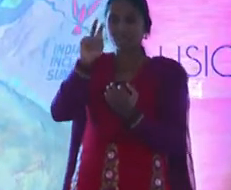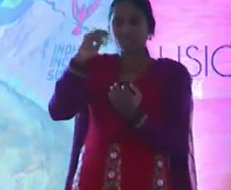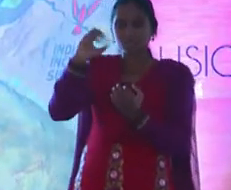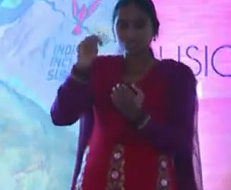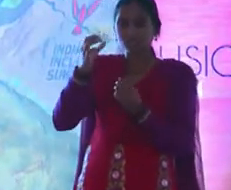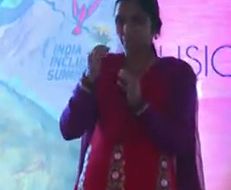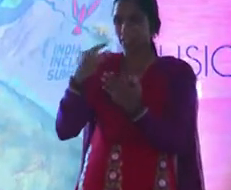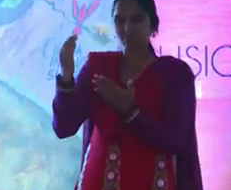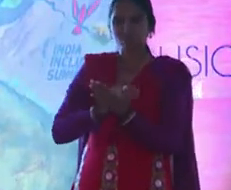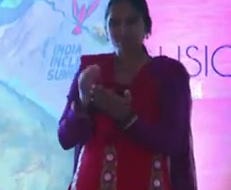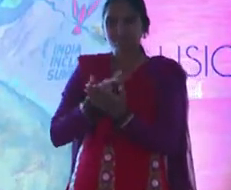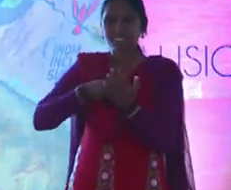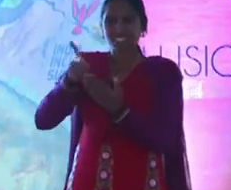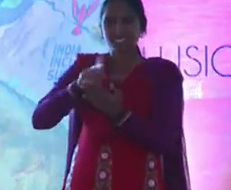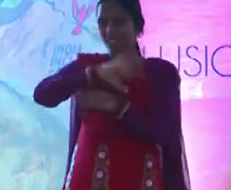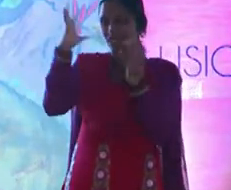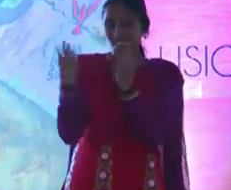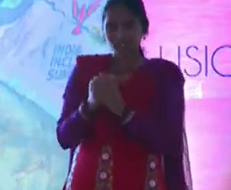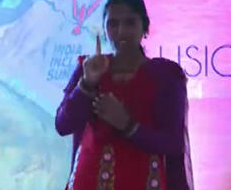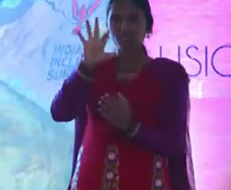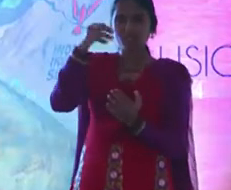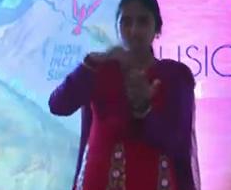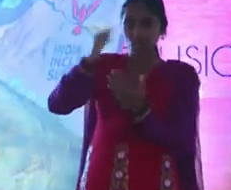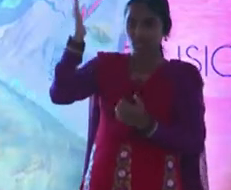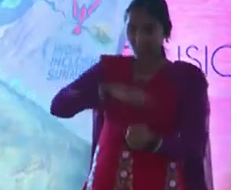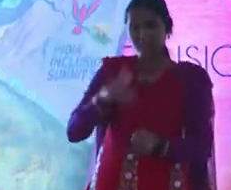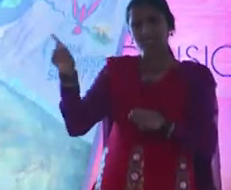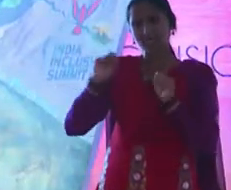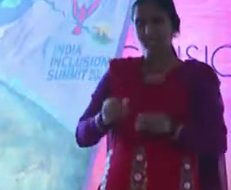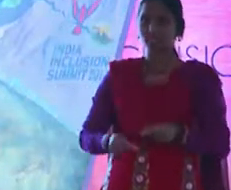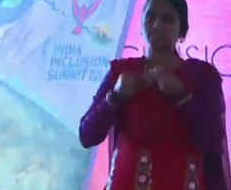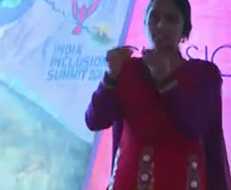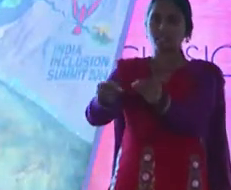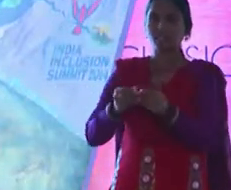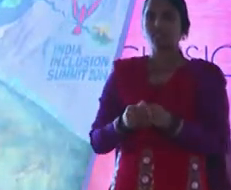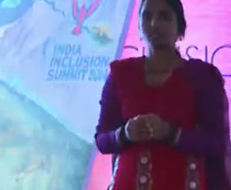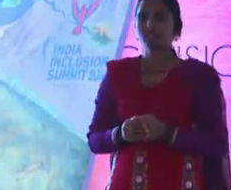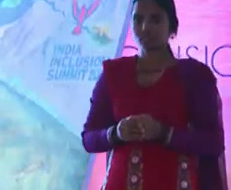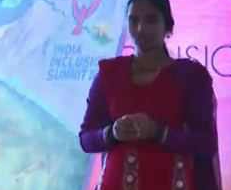per month, which of course is sufficient to provide to a large